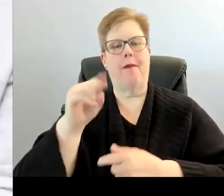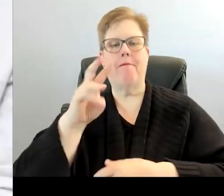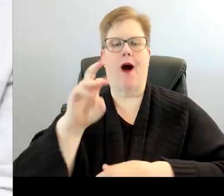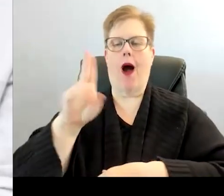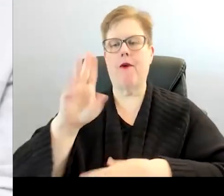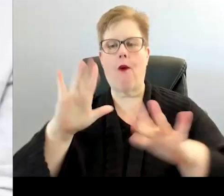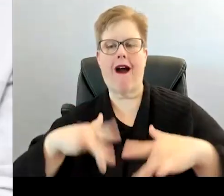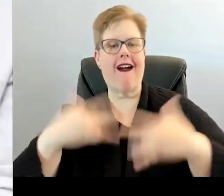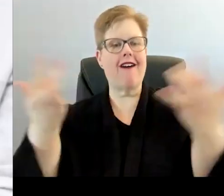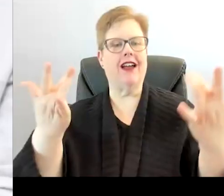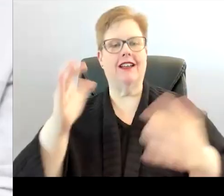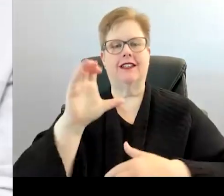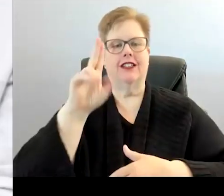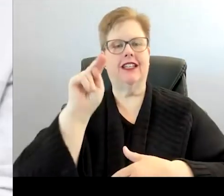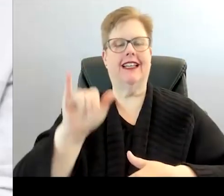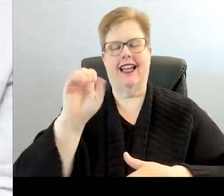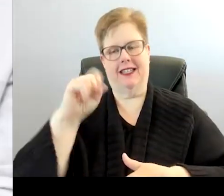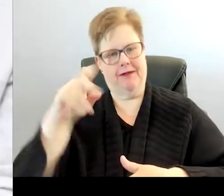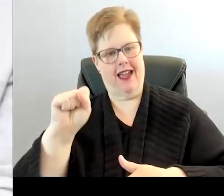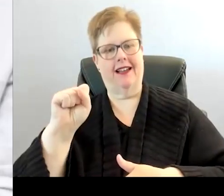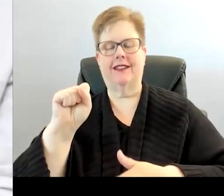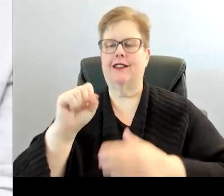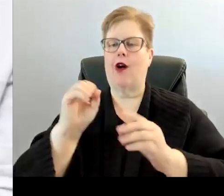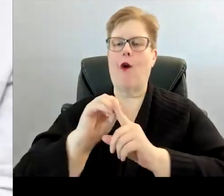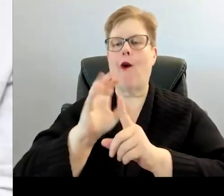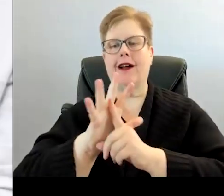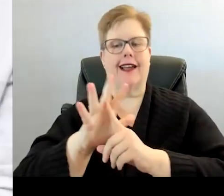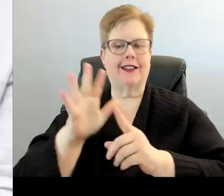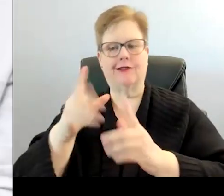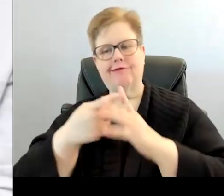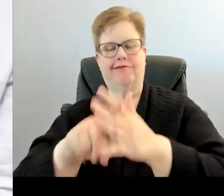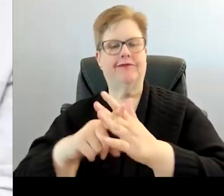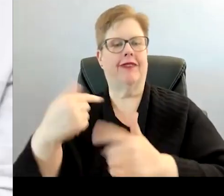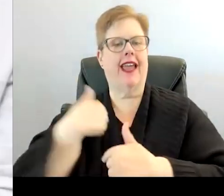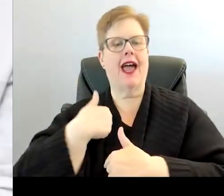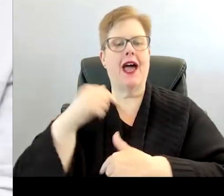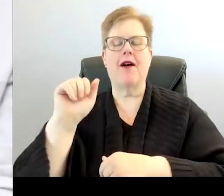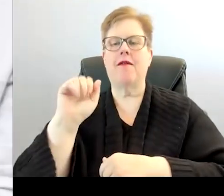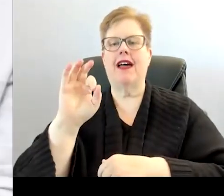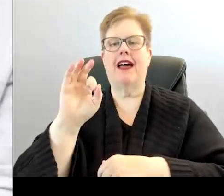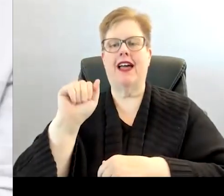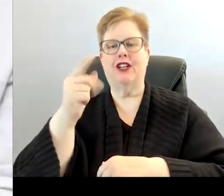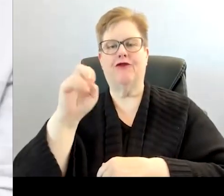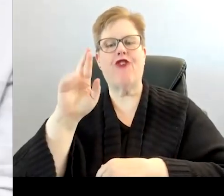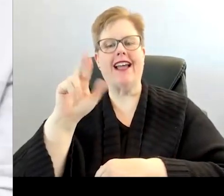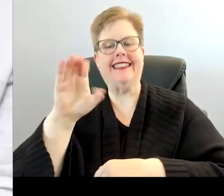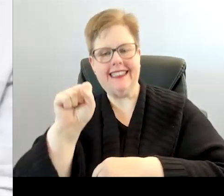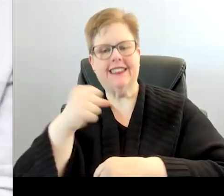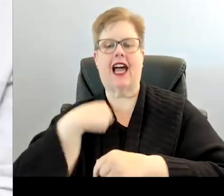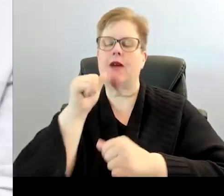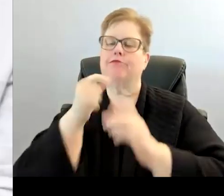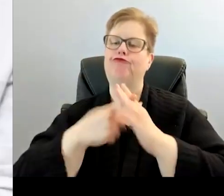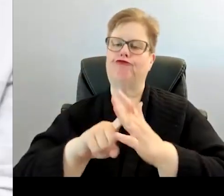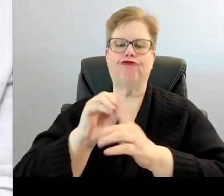SPS Orientation Kickoff. My name is Angela Francis. I'm the Assistant Dean of General Education and First Year